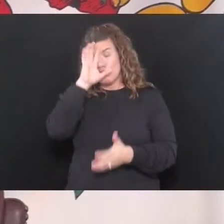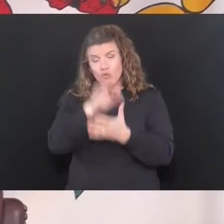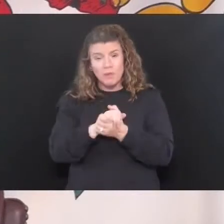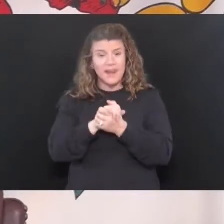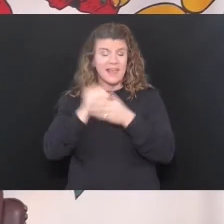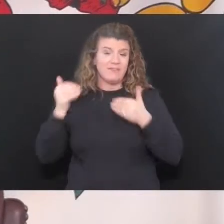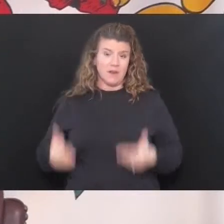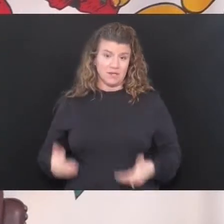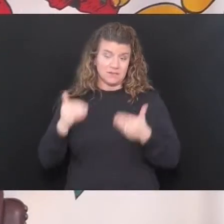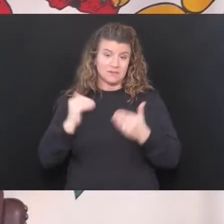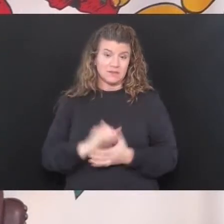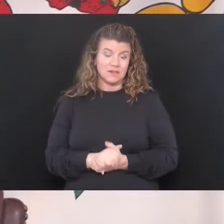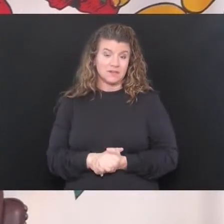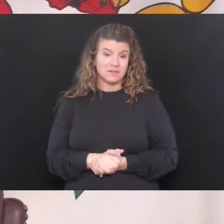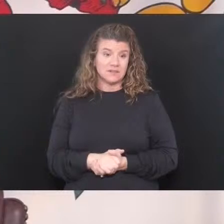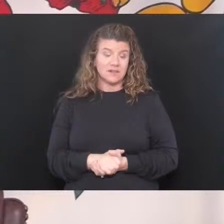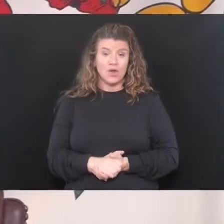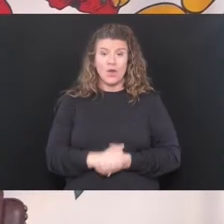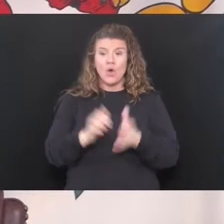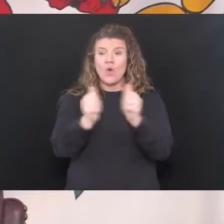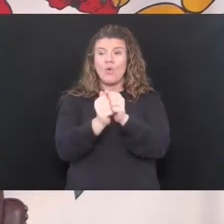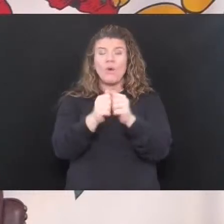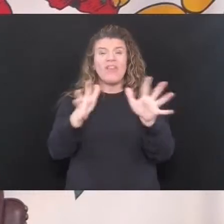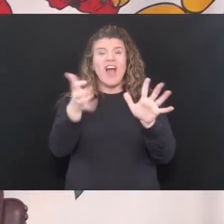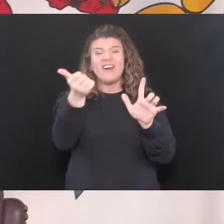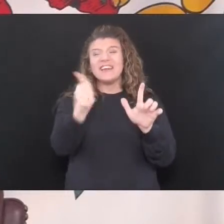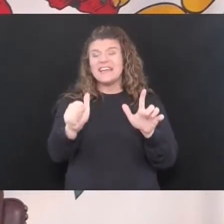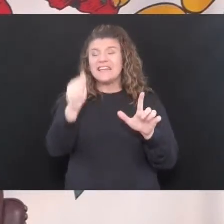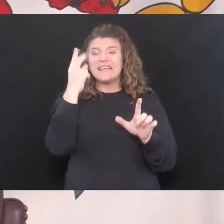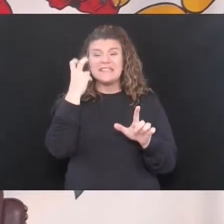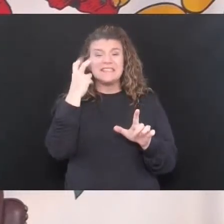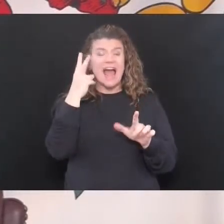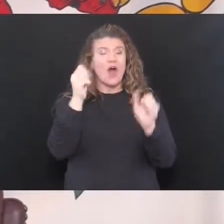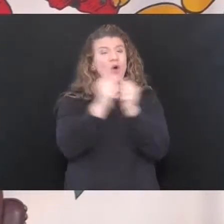believed in us. Without any question,